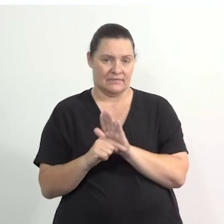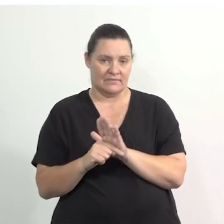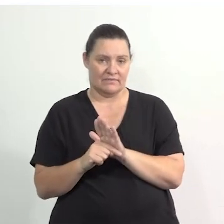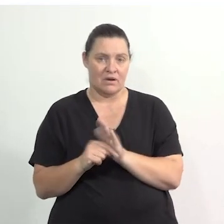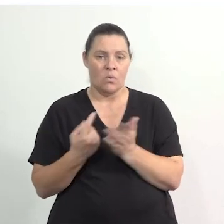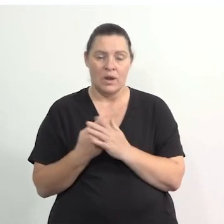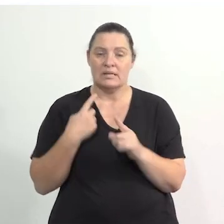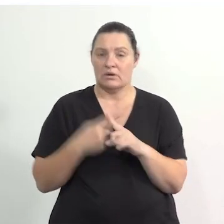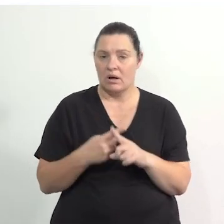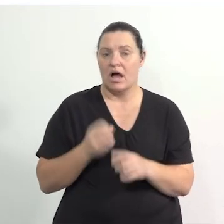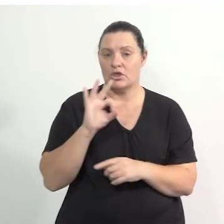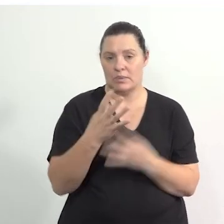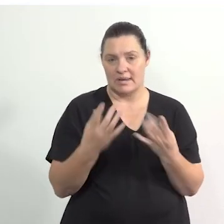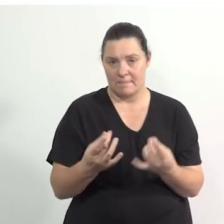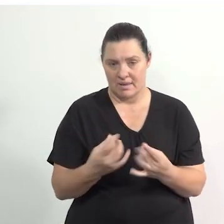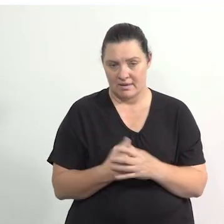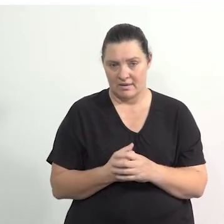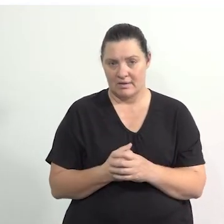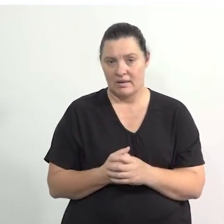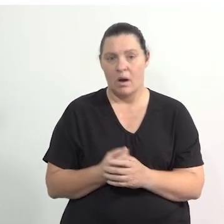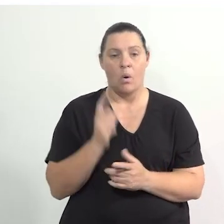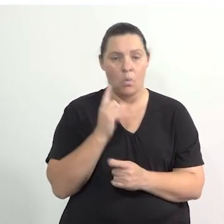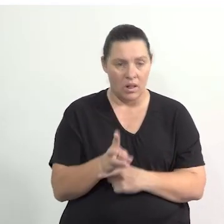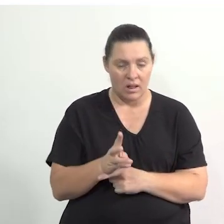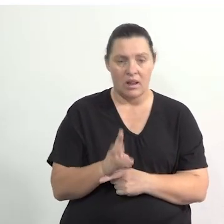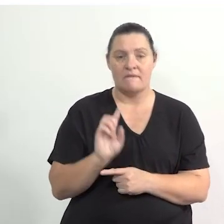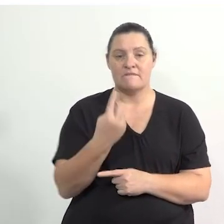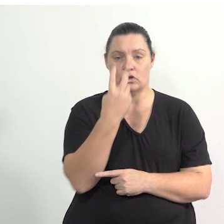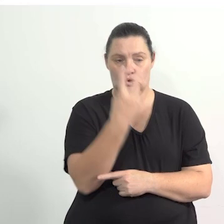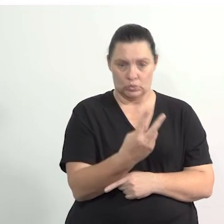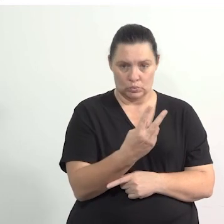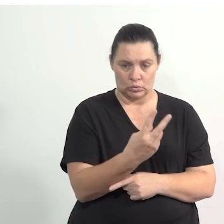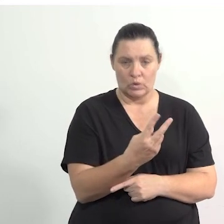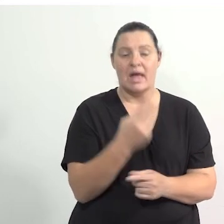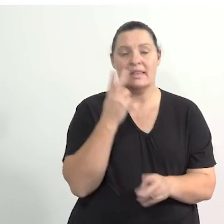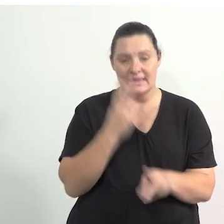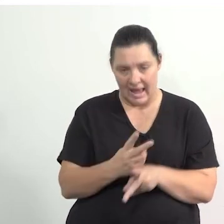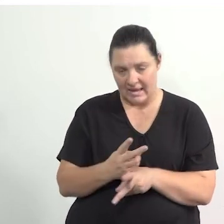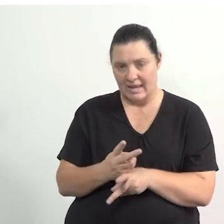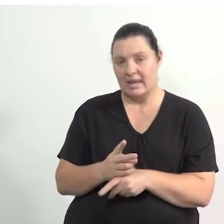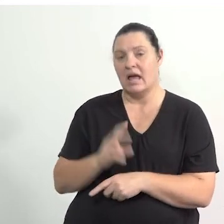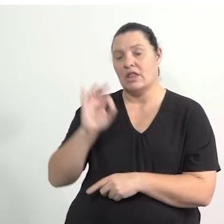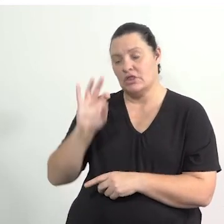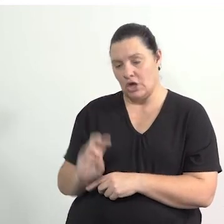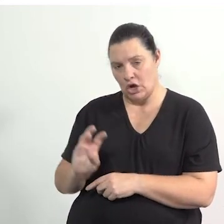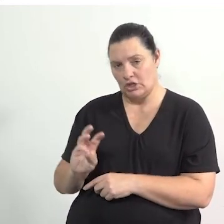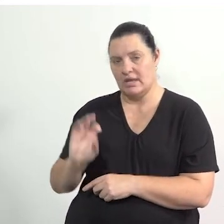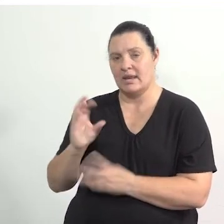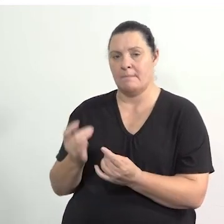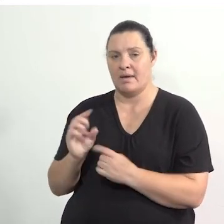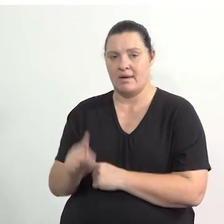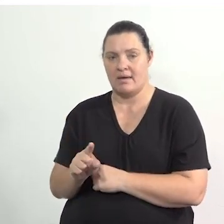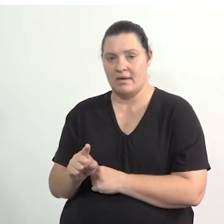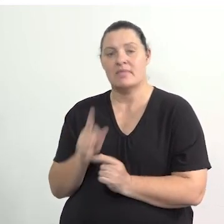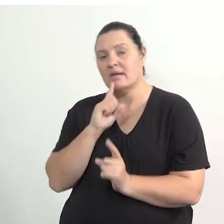negative. So we are multiplying 3 numbers here. You are going to multiply the first 2 numbers, then multiply the third